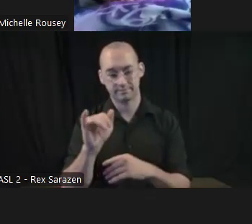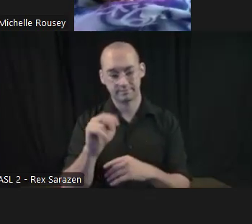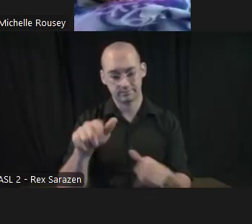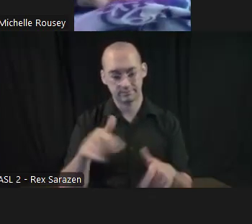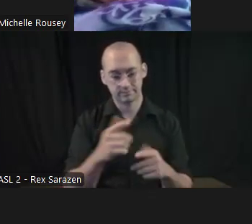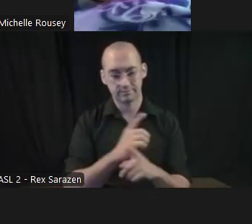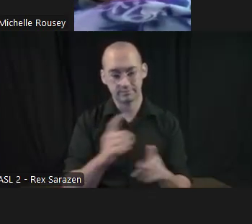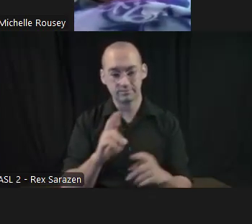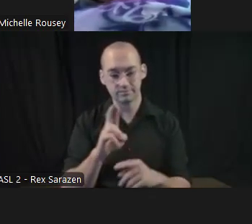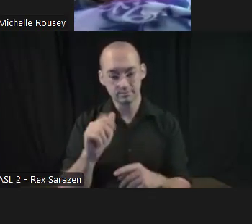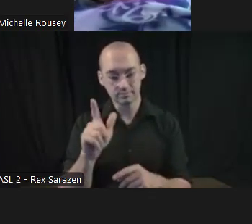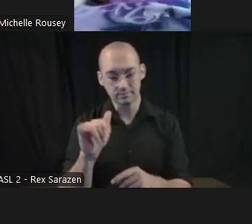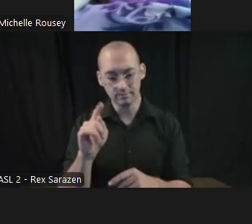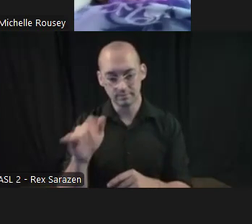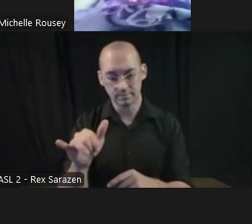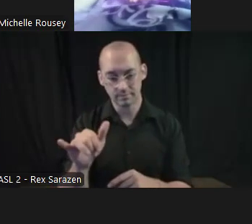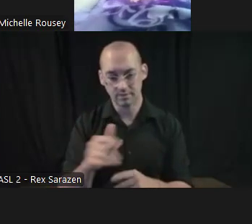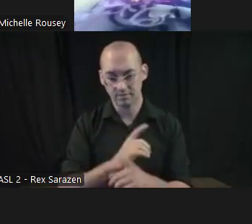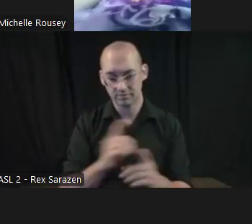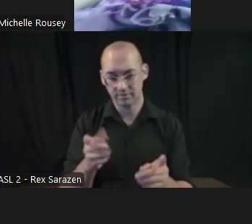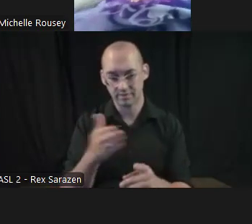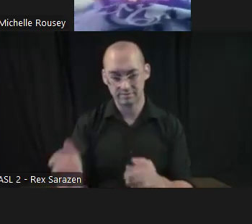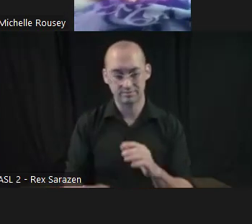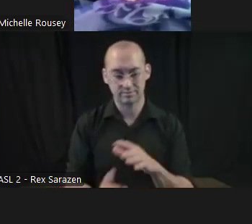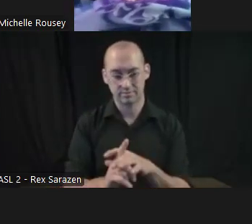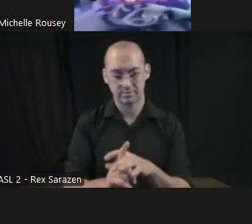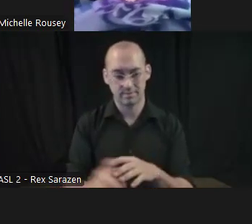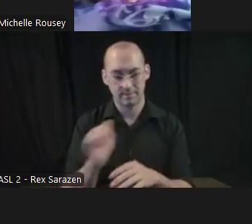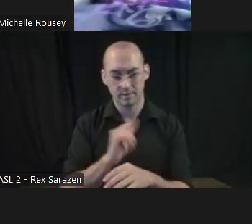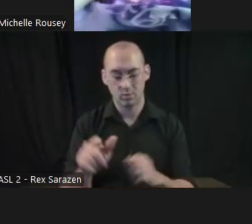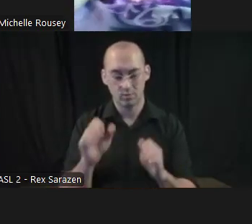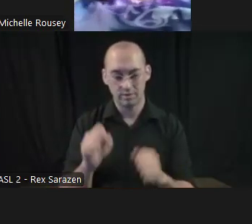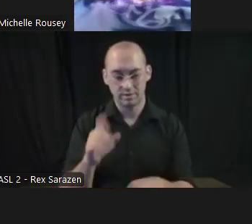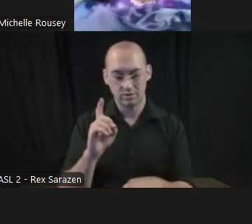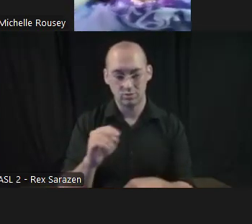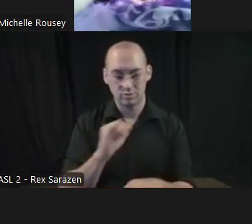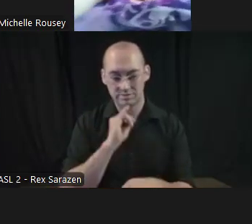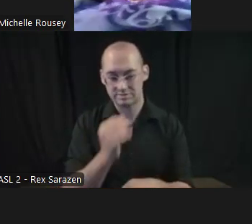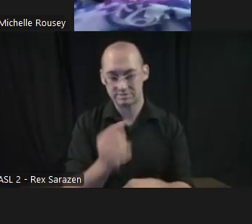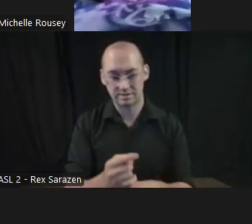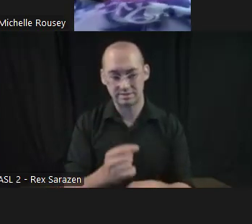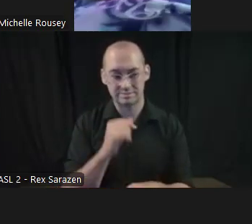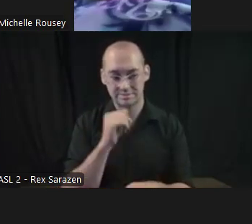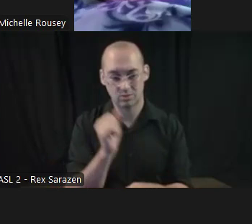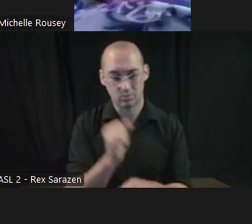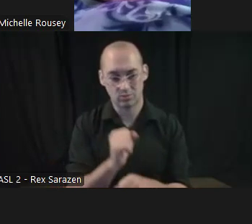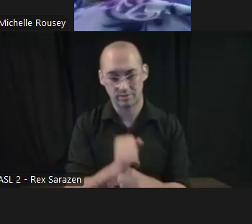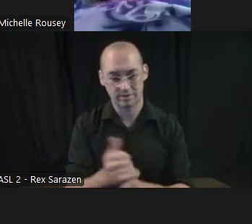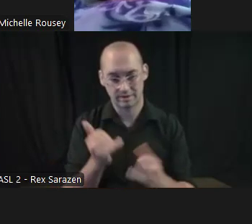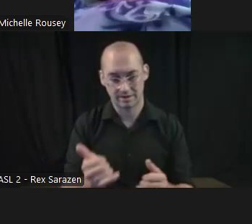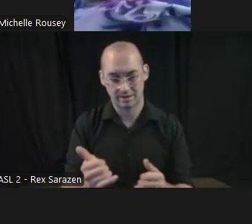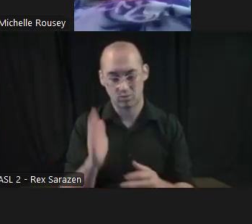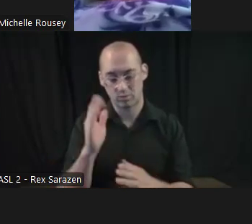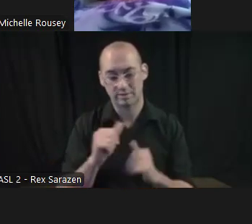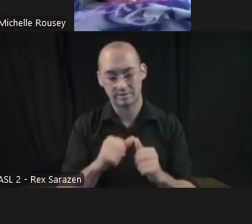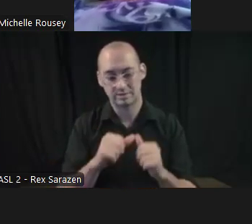do because you have different things coming at you. All we can do in this space is say it's not working right now. We will continue to work with you. We